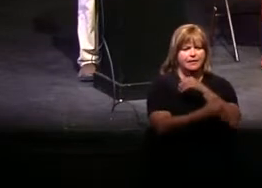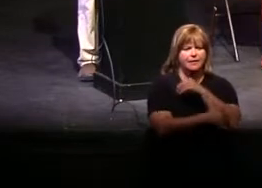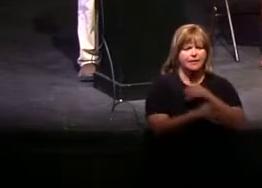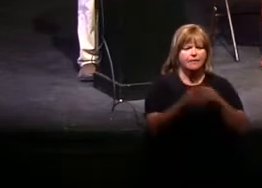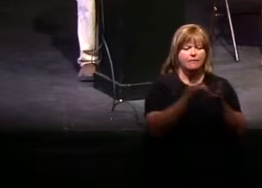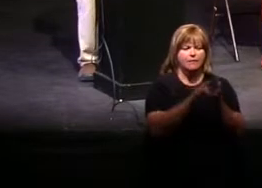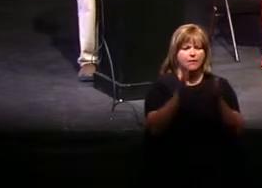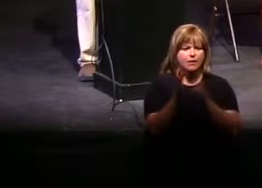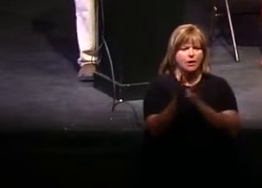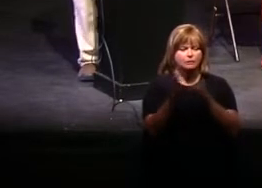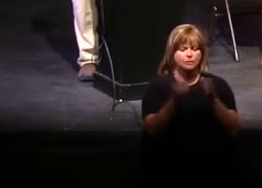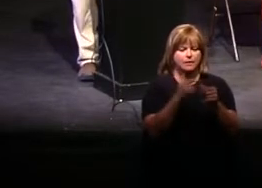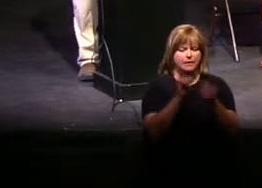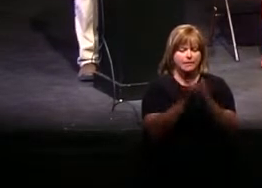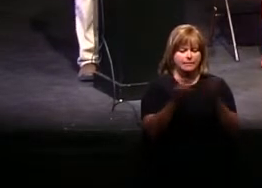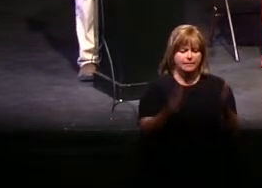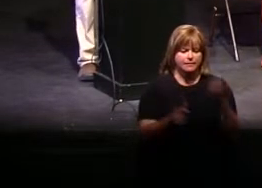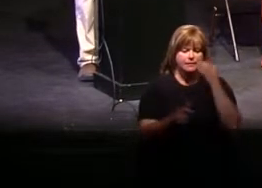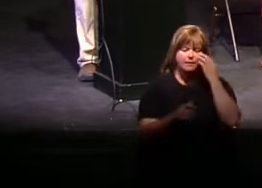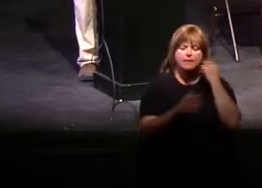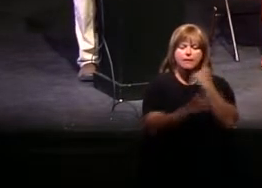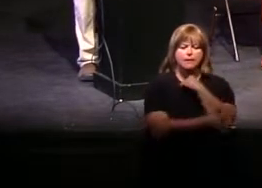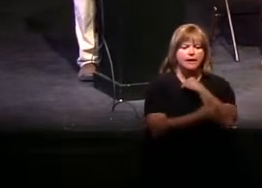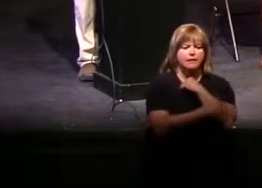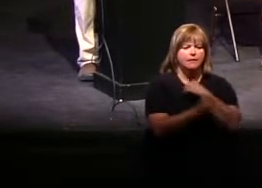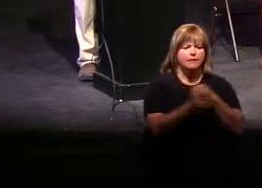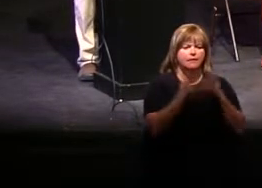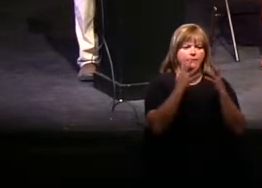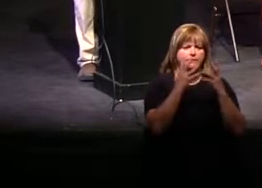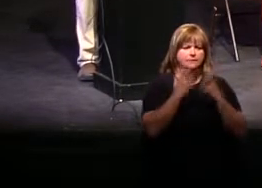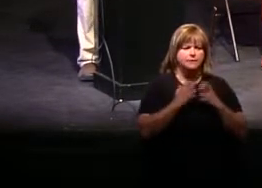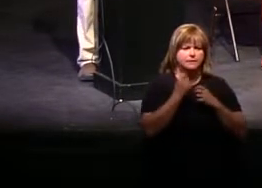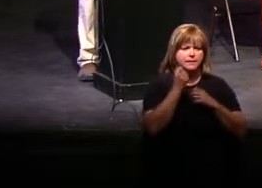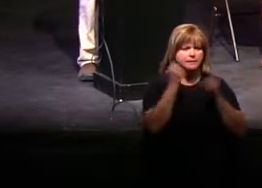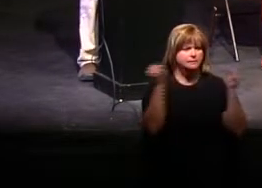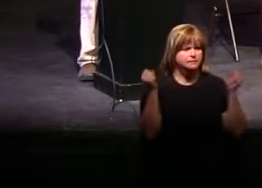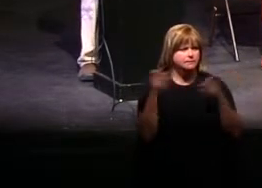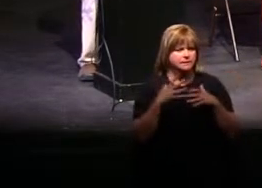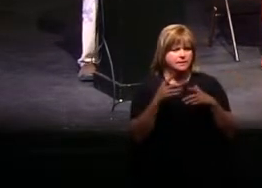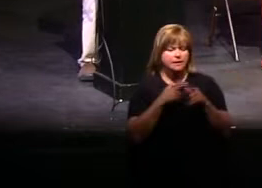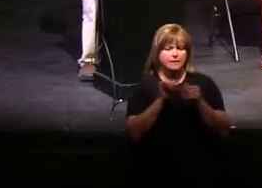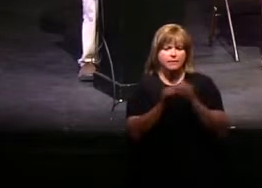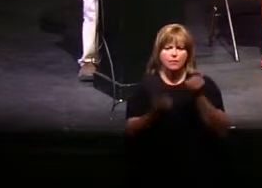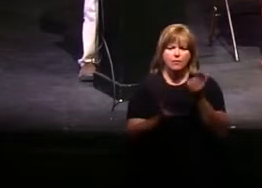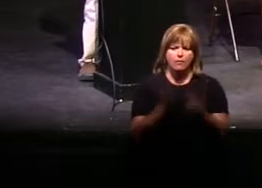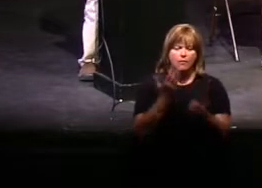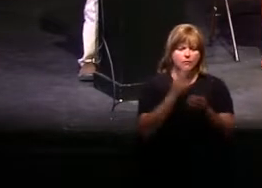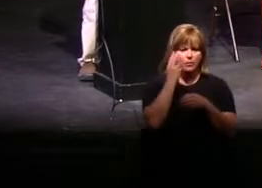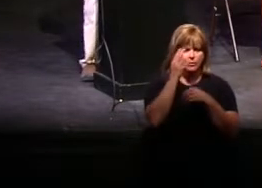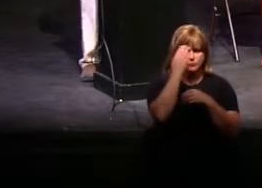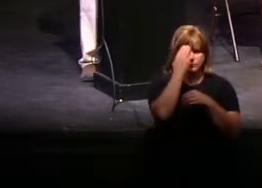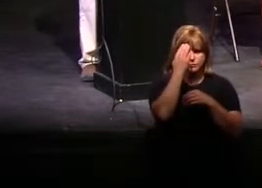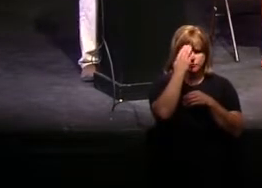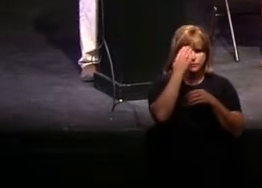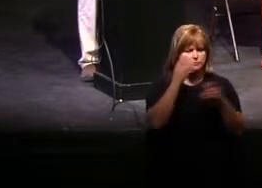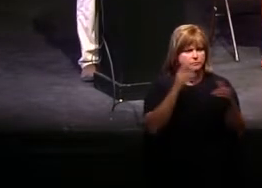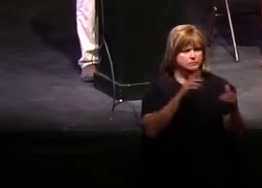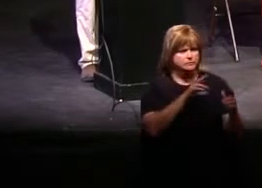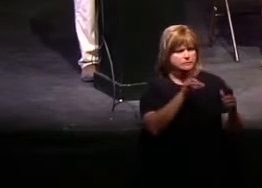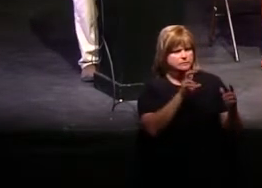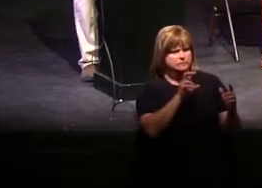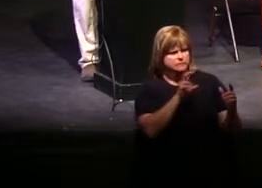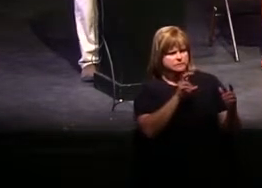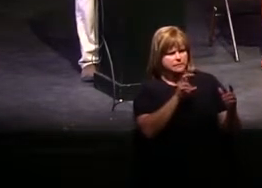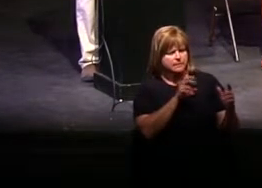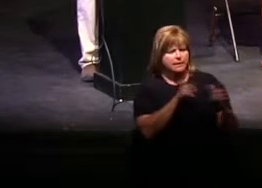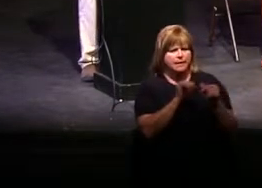bed, county of tenderness and terror, of almost universal skepticism, Jesus